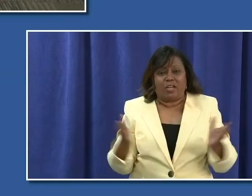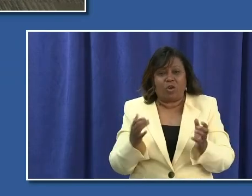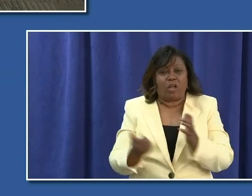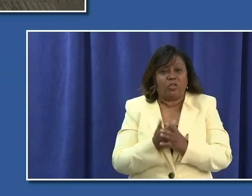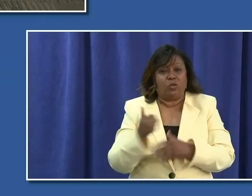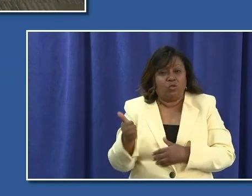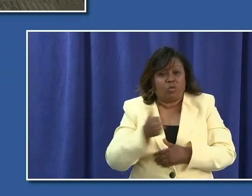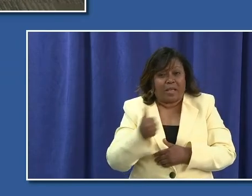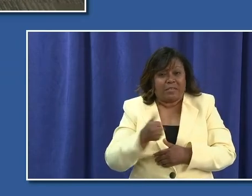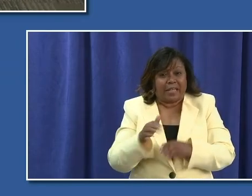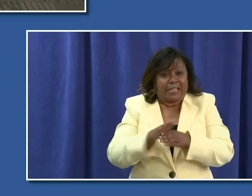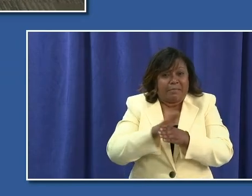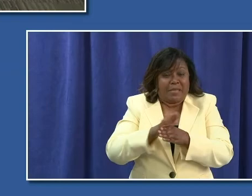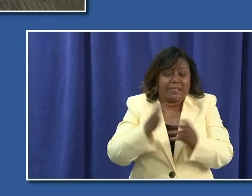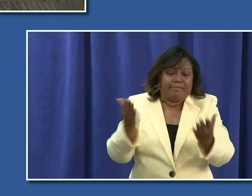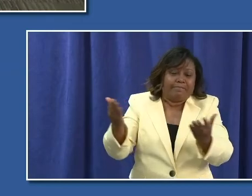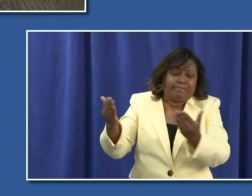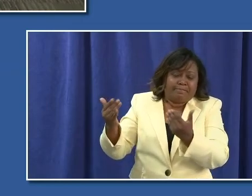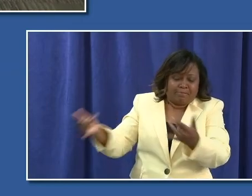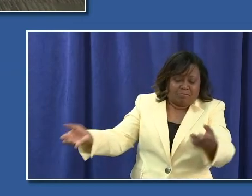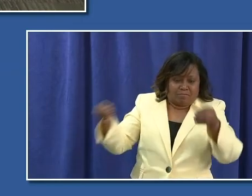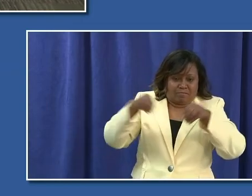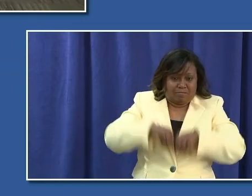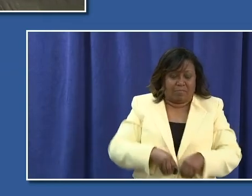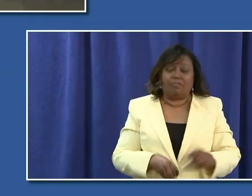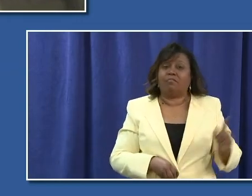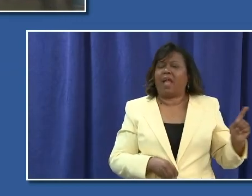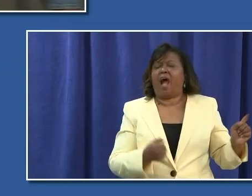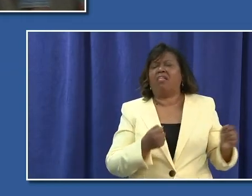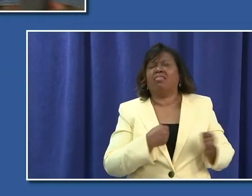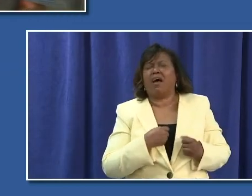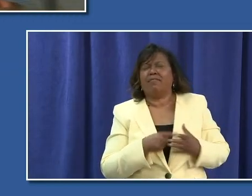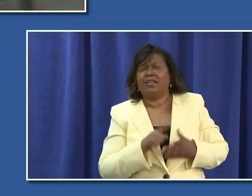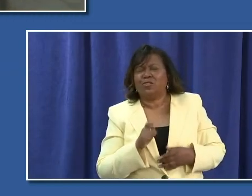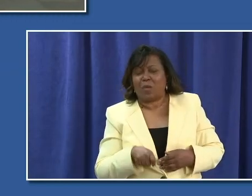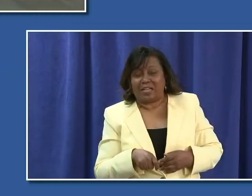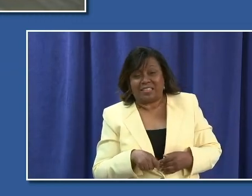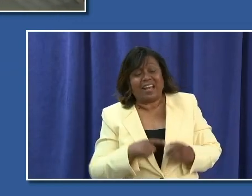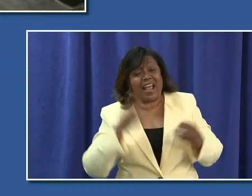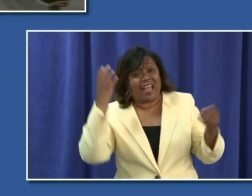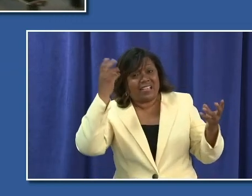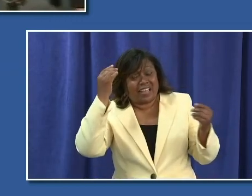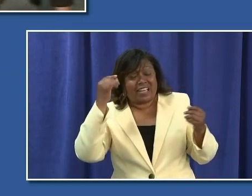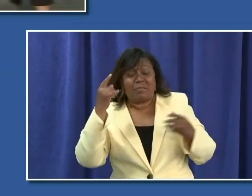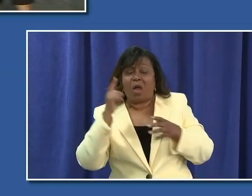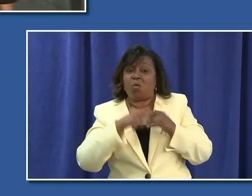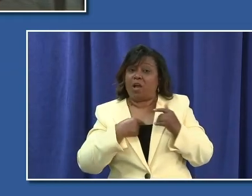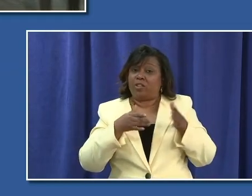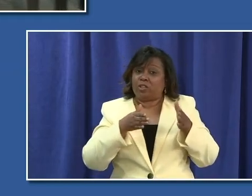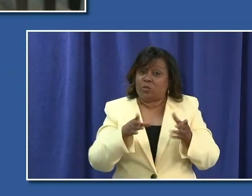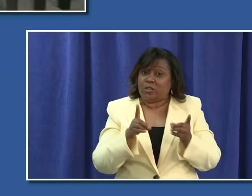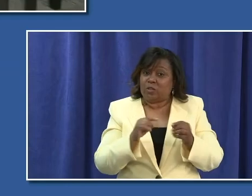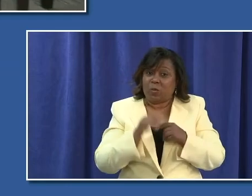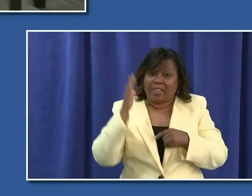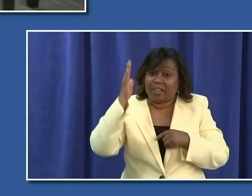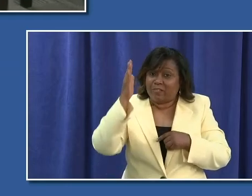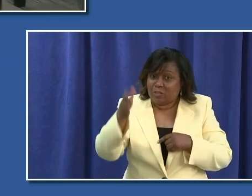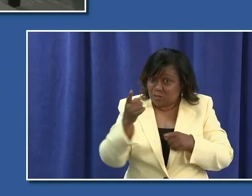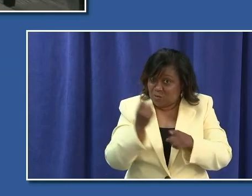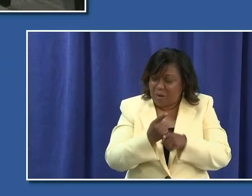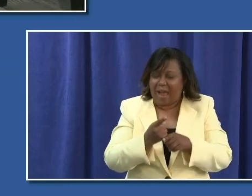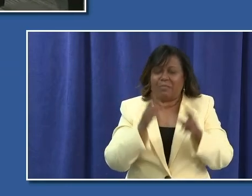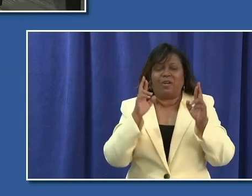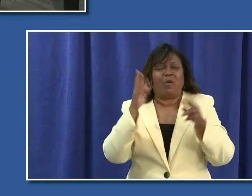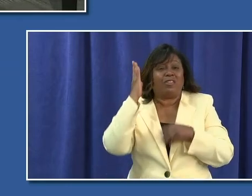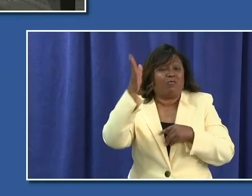new transportation businesses to come here? Yeah, I love this question, because it is thinking about what our streets do in the future, right? But